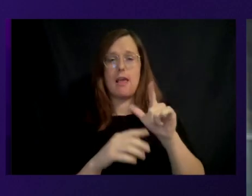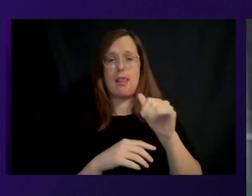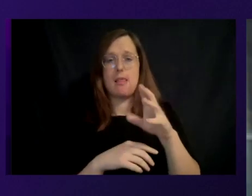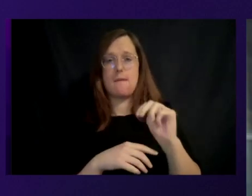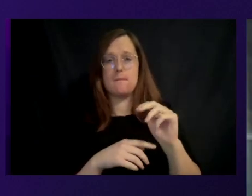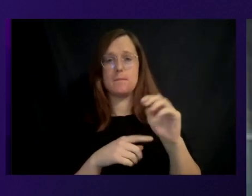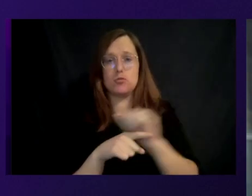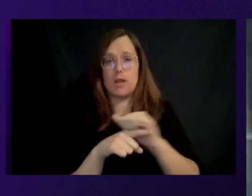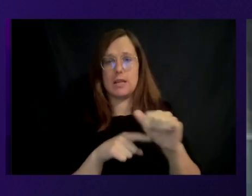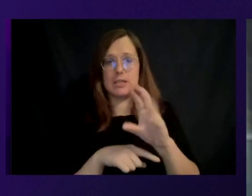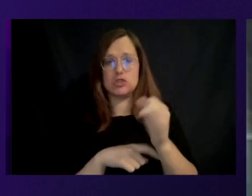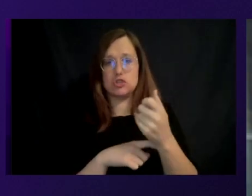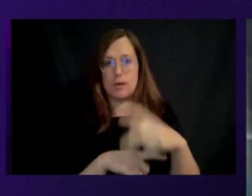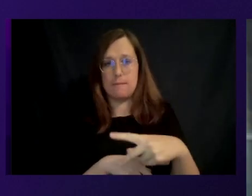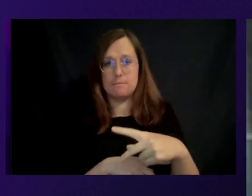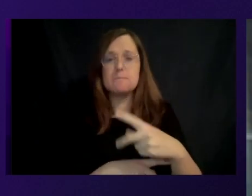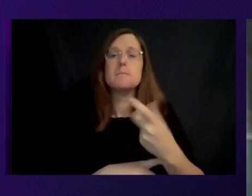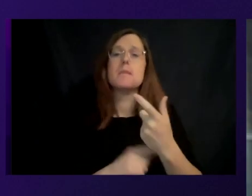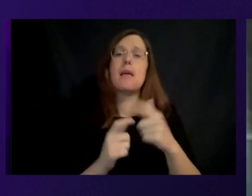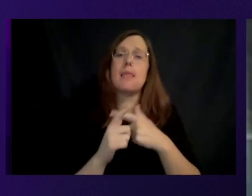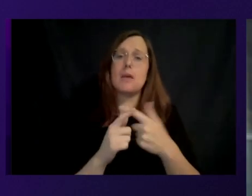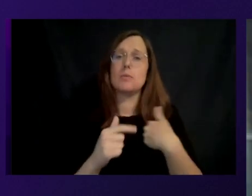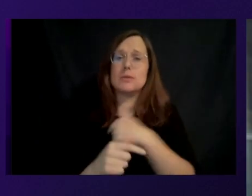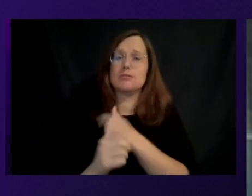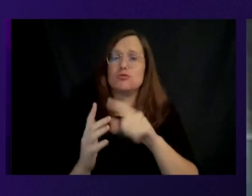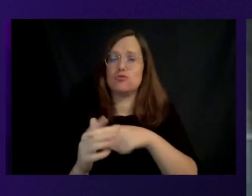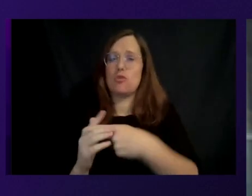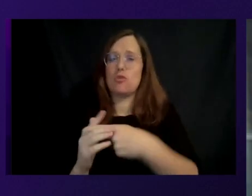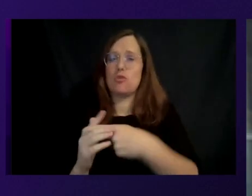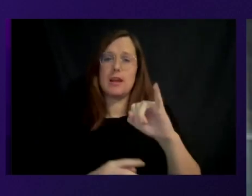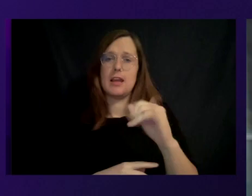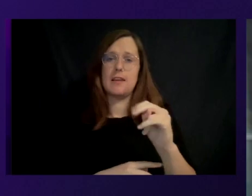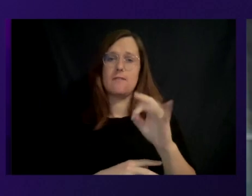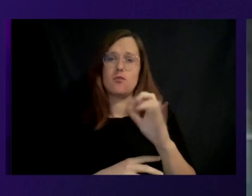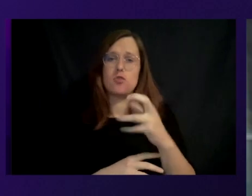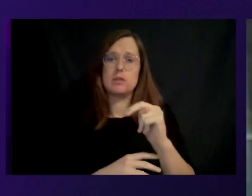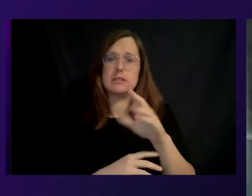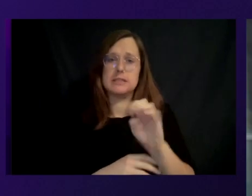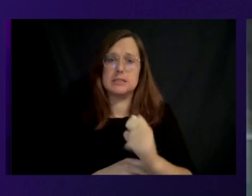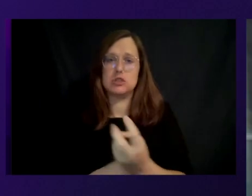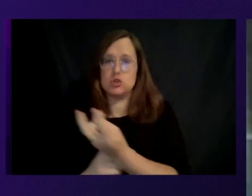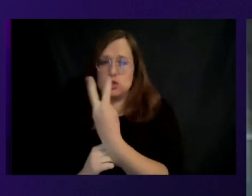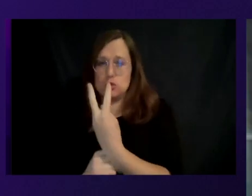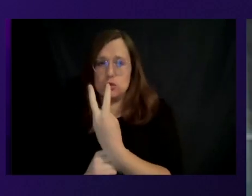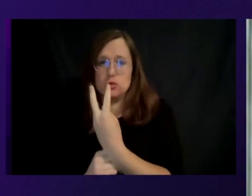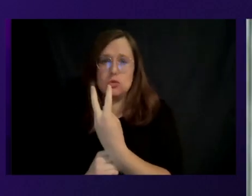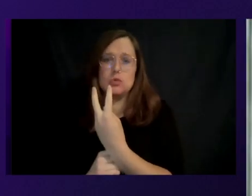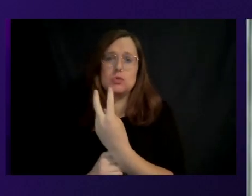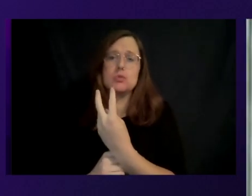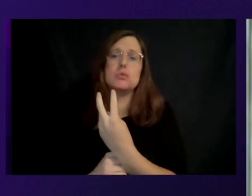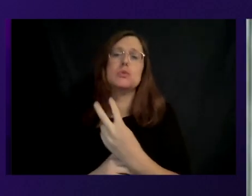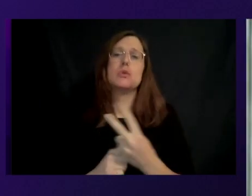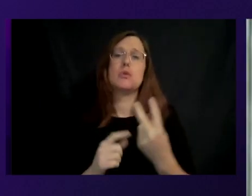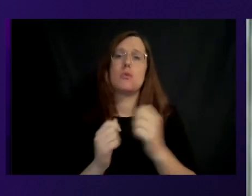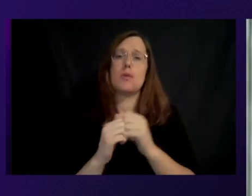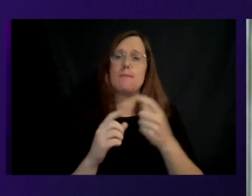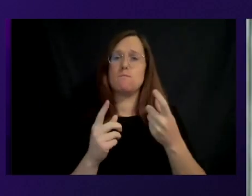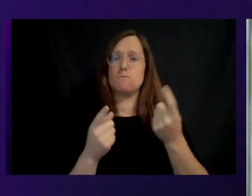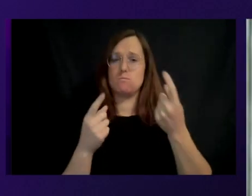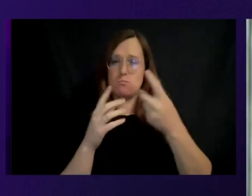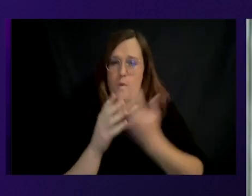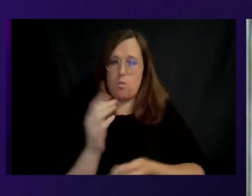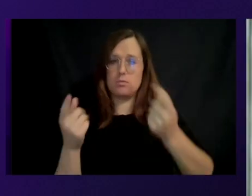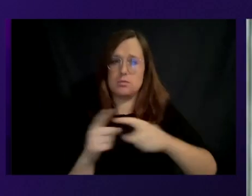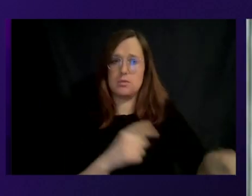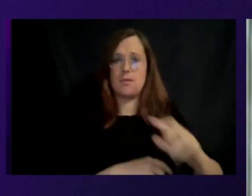chip, Inferentia 2, along with the Inf2 and TRN1N instances. The fourth semiconductor